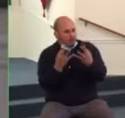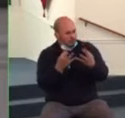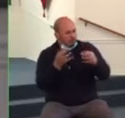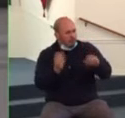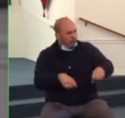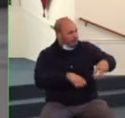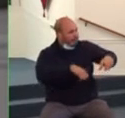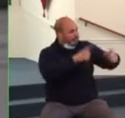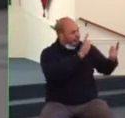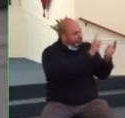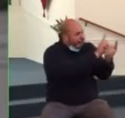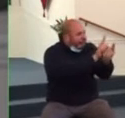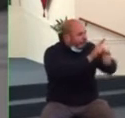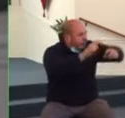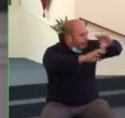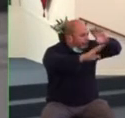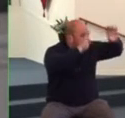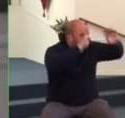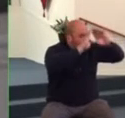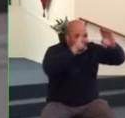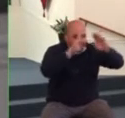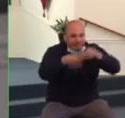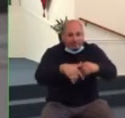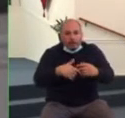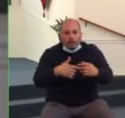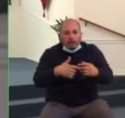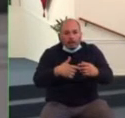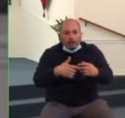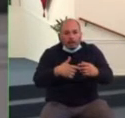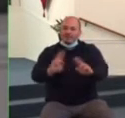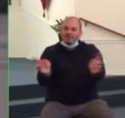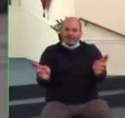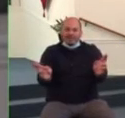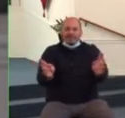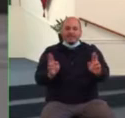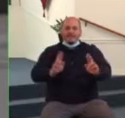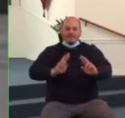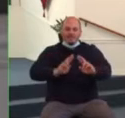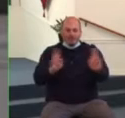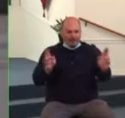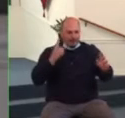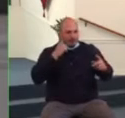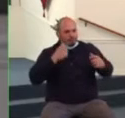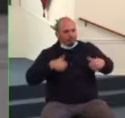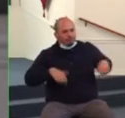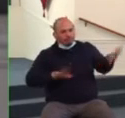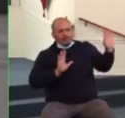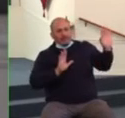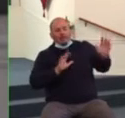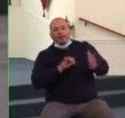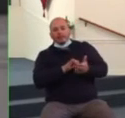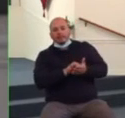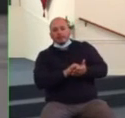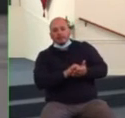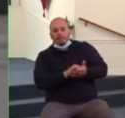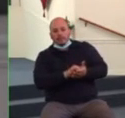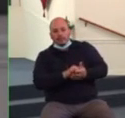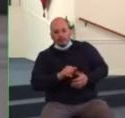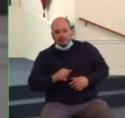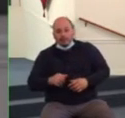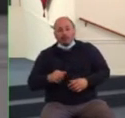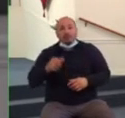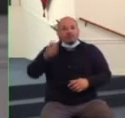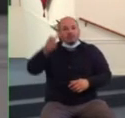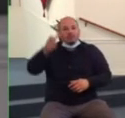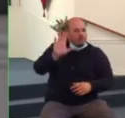Jesus. God's kingdom has to come absolutely first. Following Jesus requires full